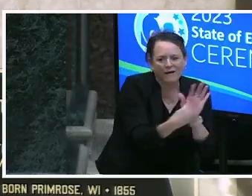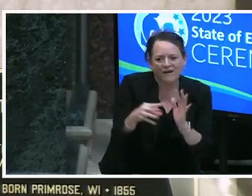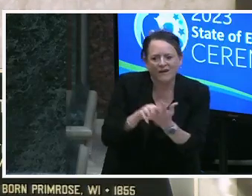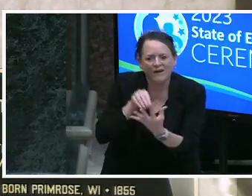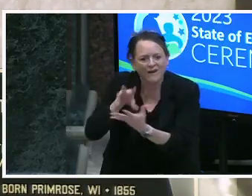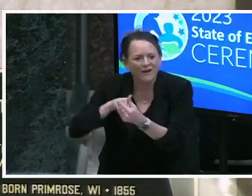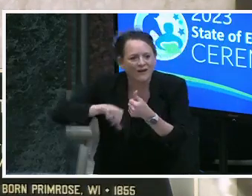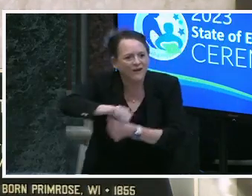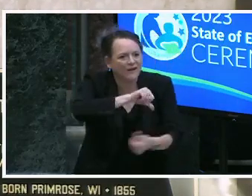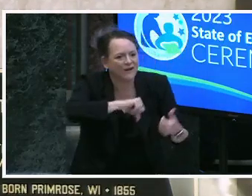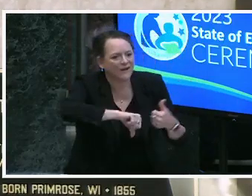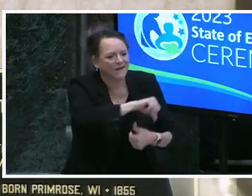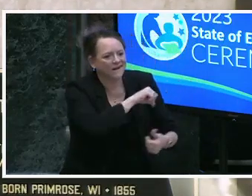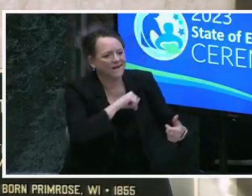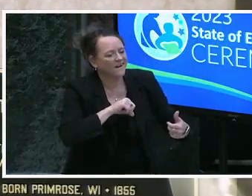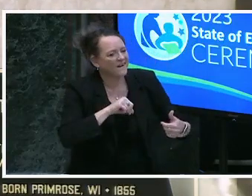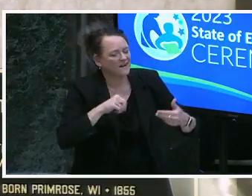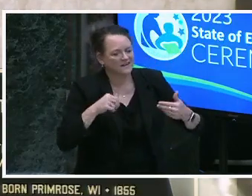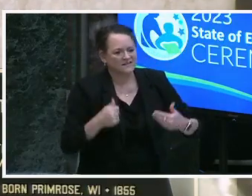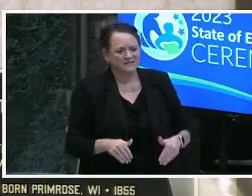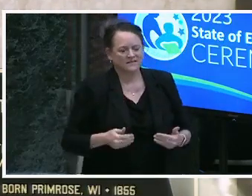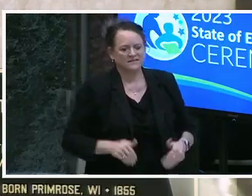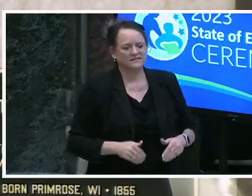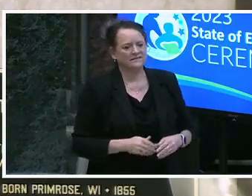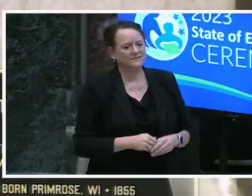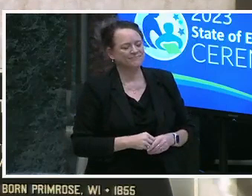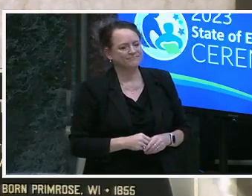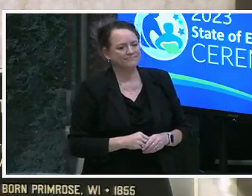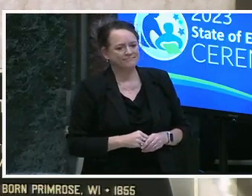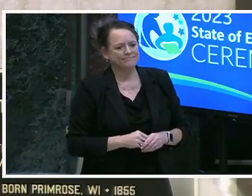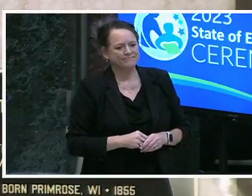are the lessons that create a future for our state.